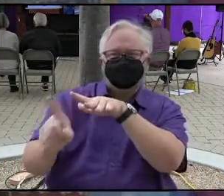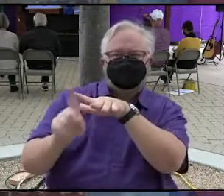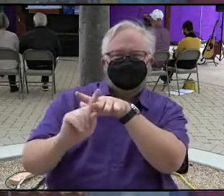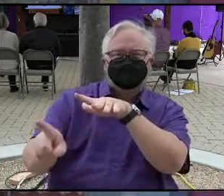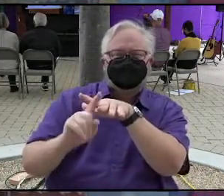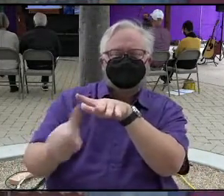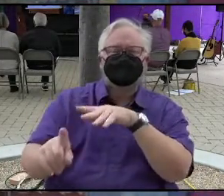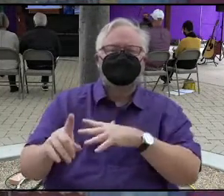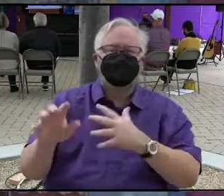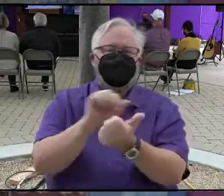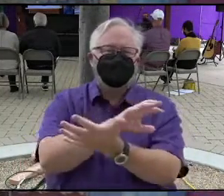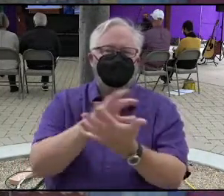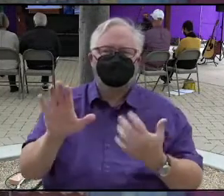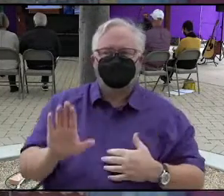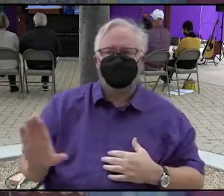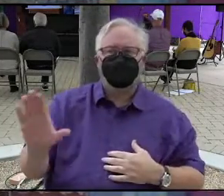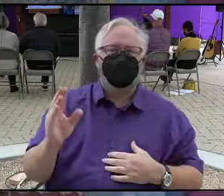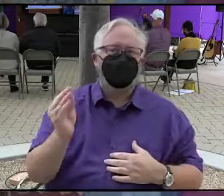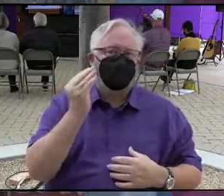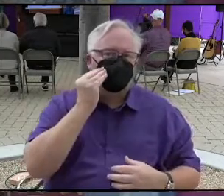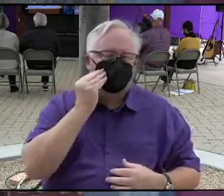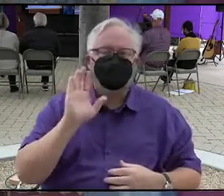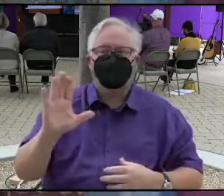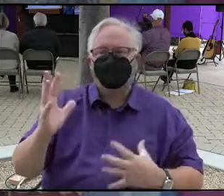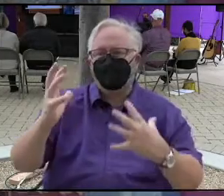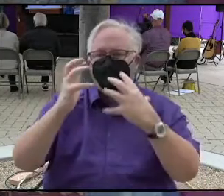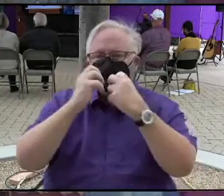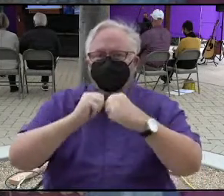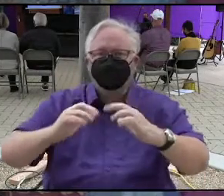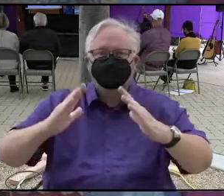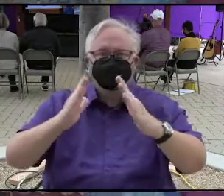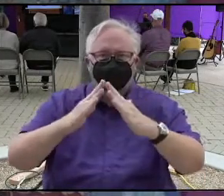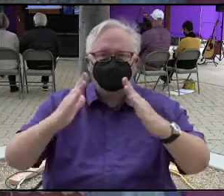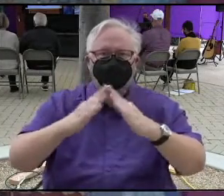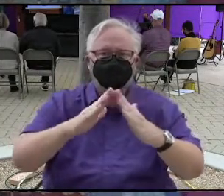of their home places, their beloved cities and towns.